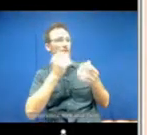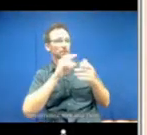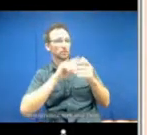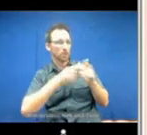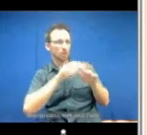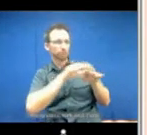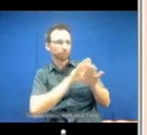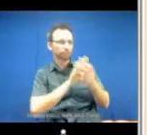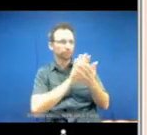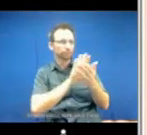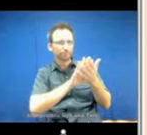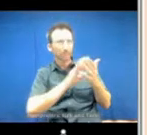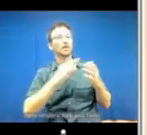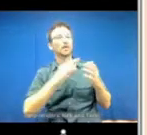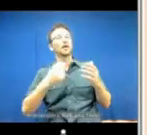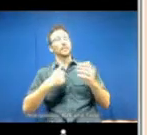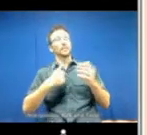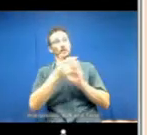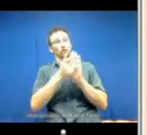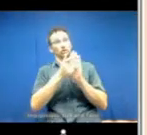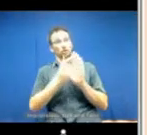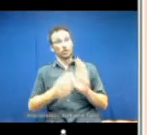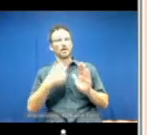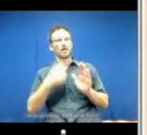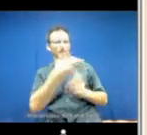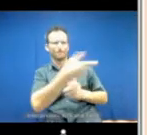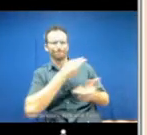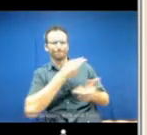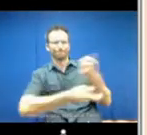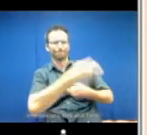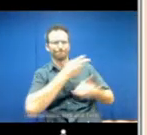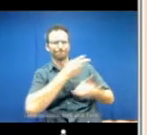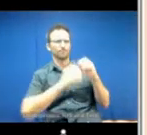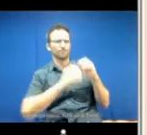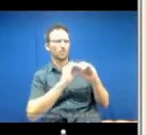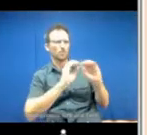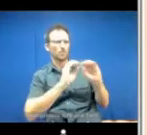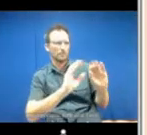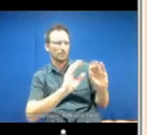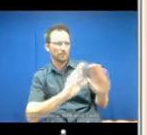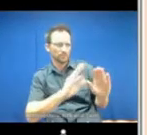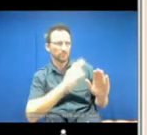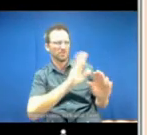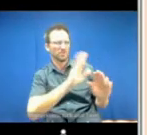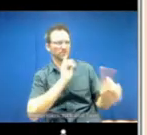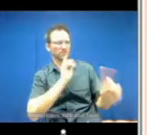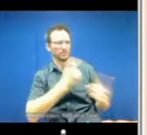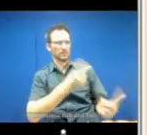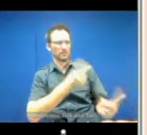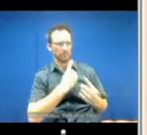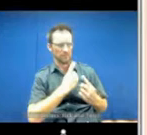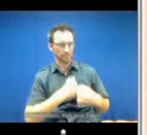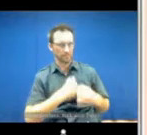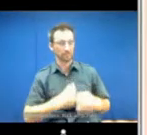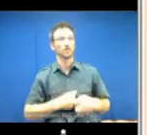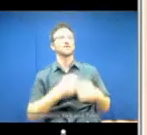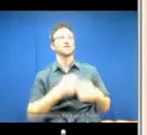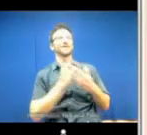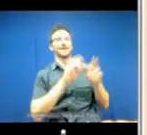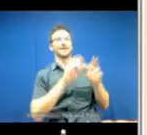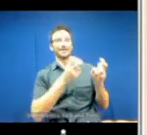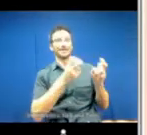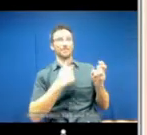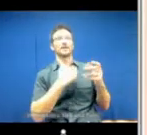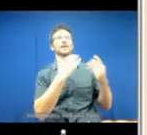flesh out the various responses that were given. And then to close the topic, you have